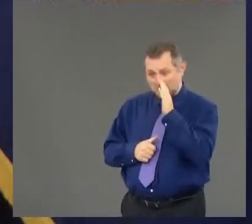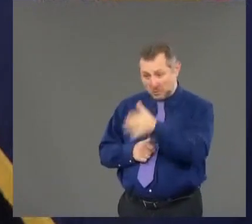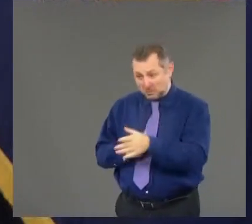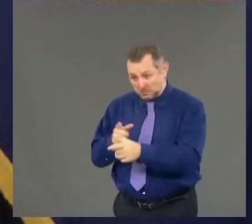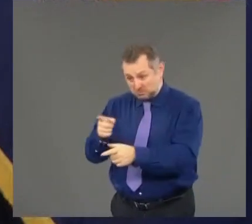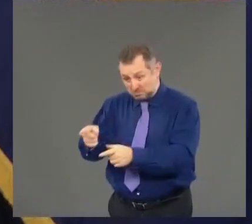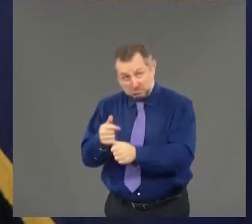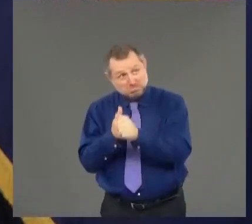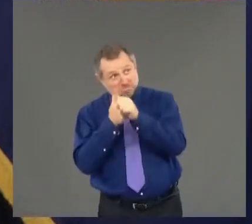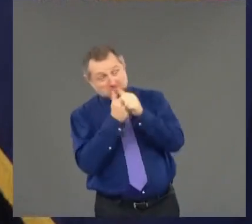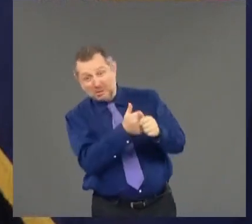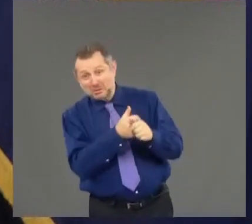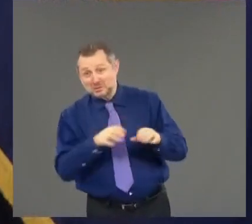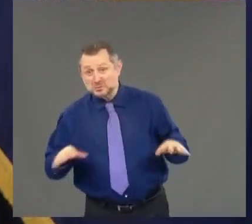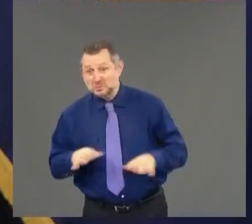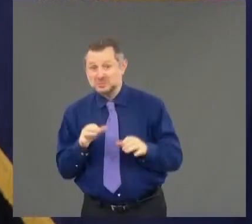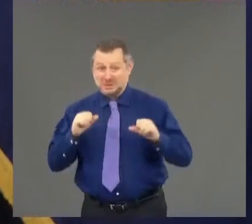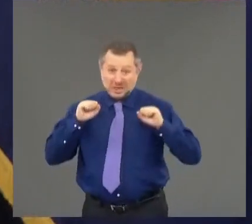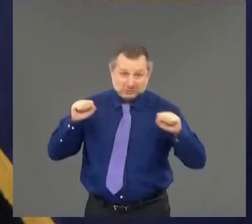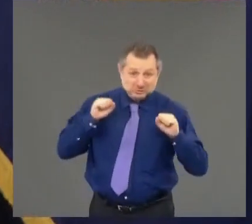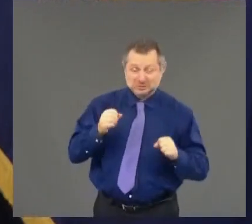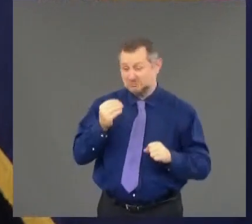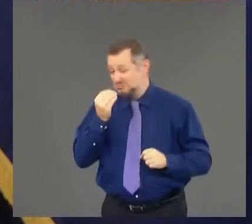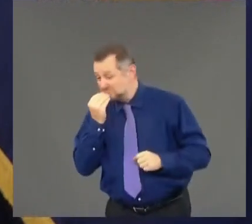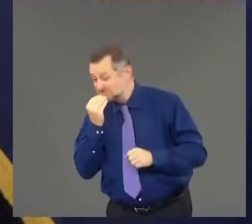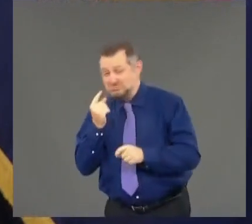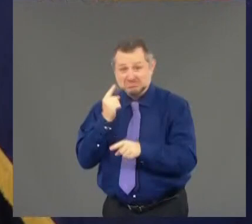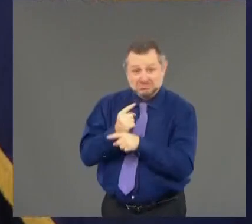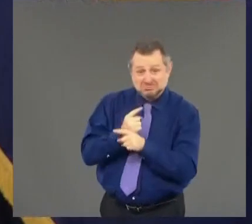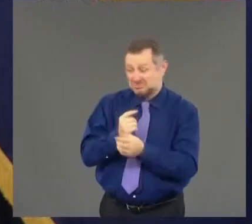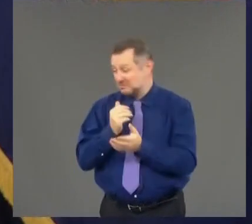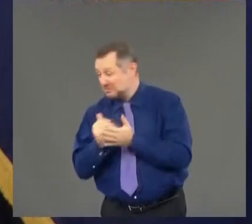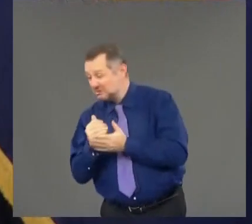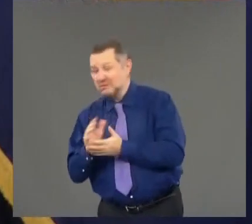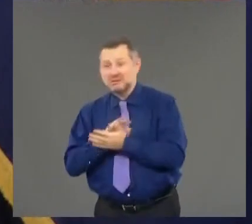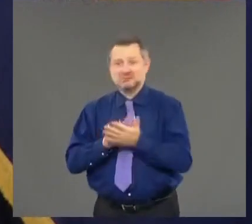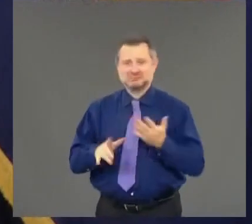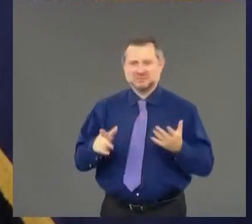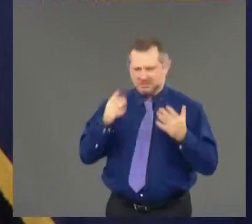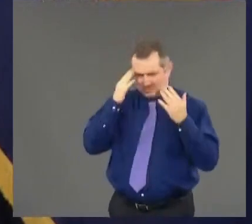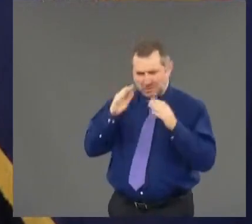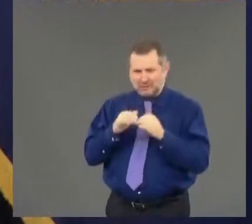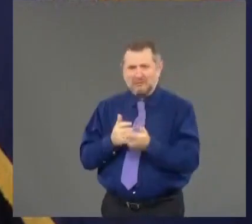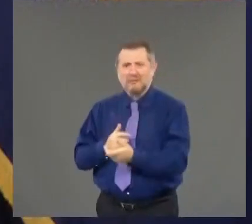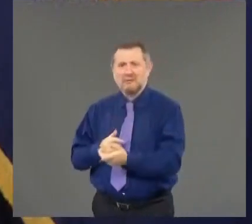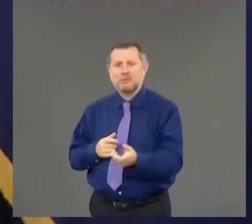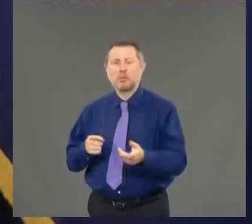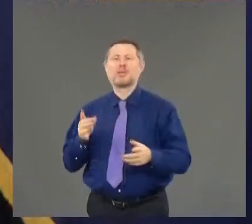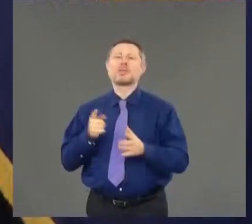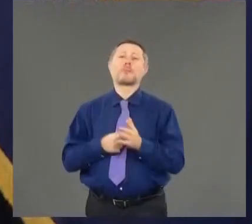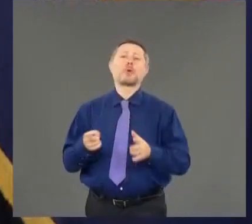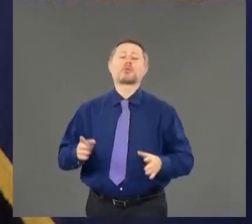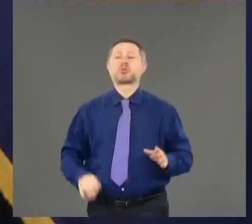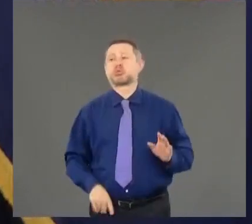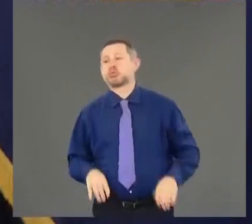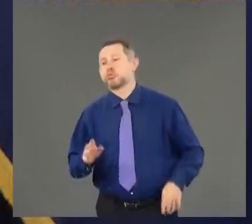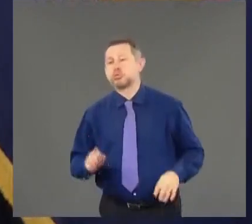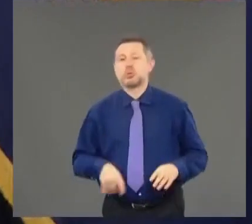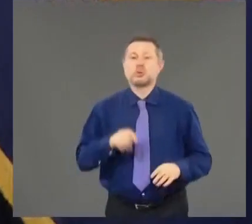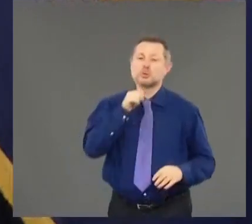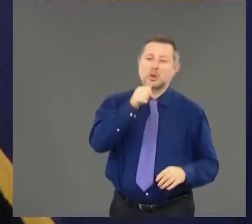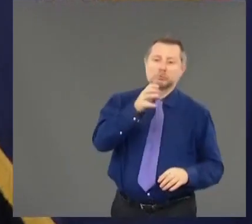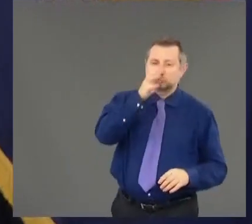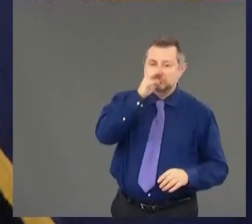know exactly how disciplined I'm going to stay to my exercise, etc.